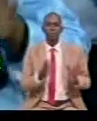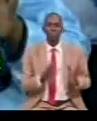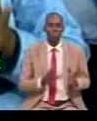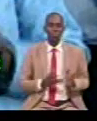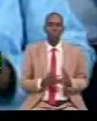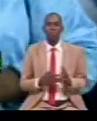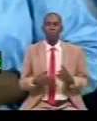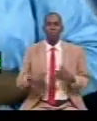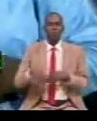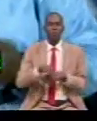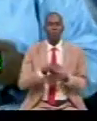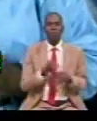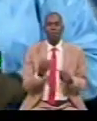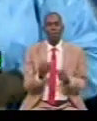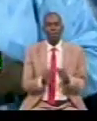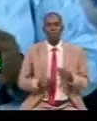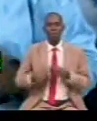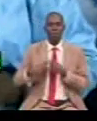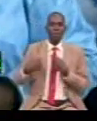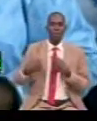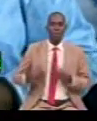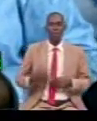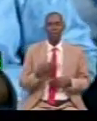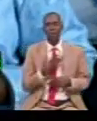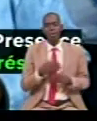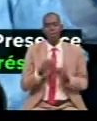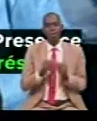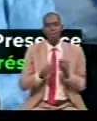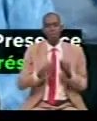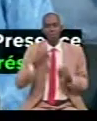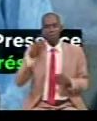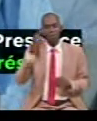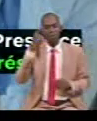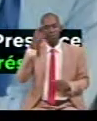over every heart and every mind.